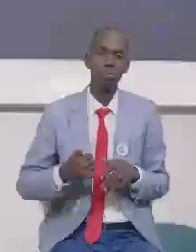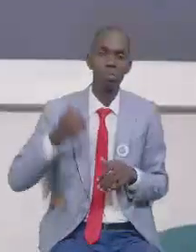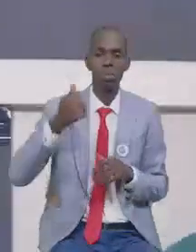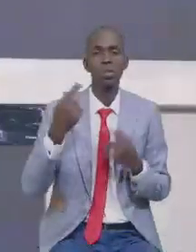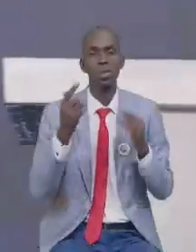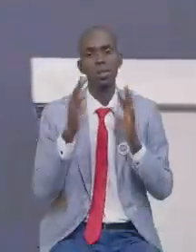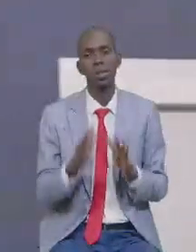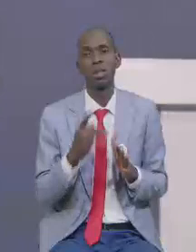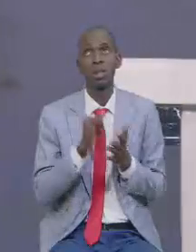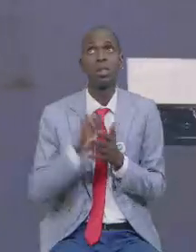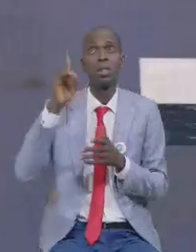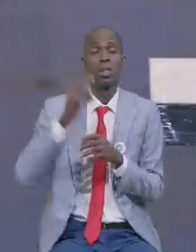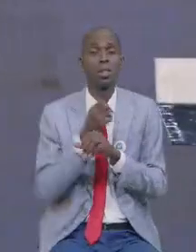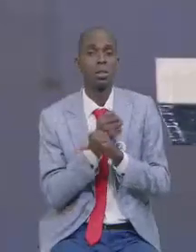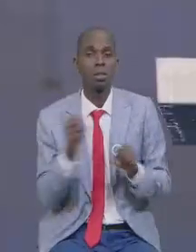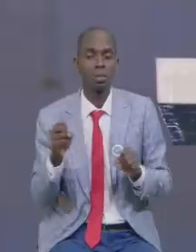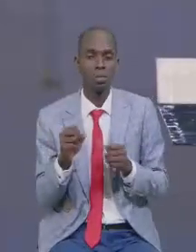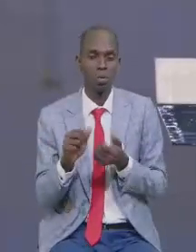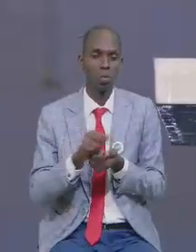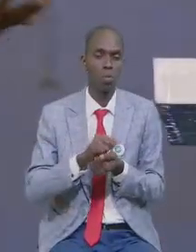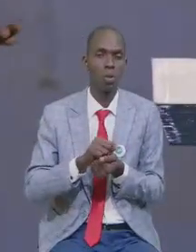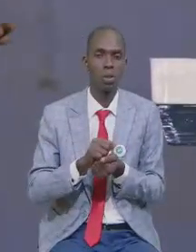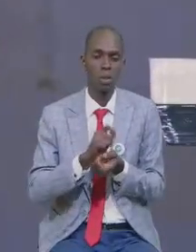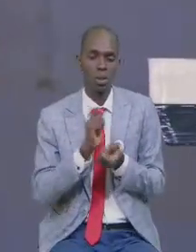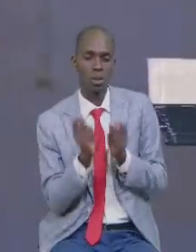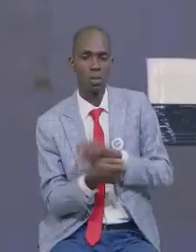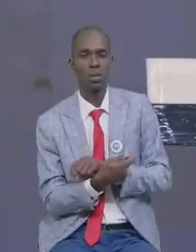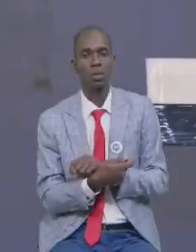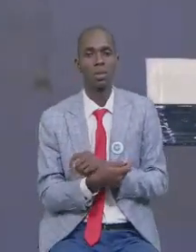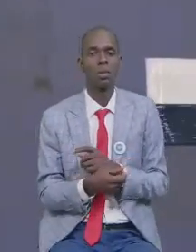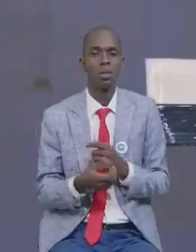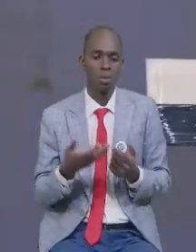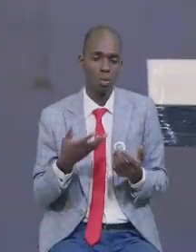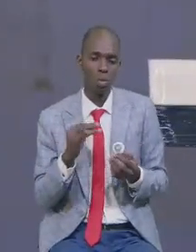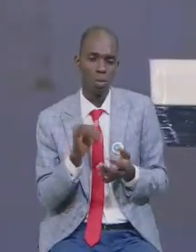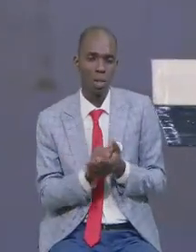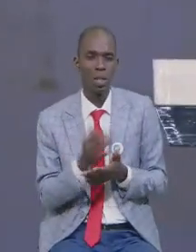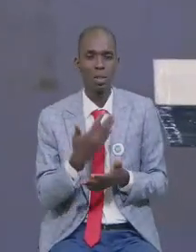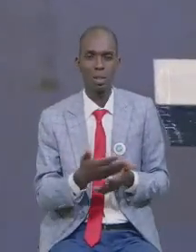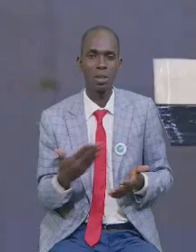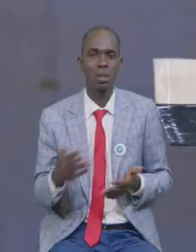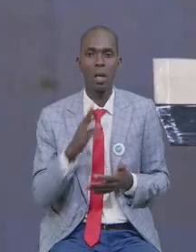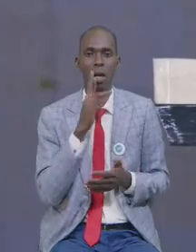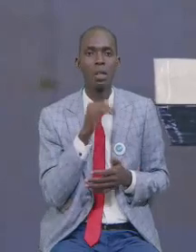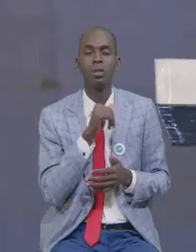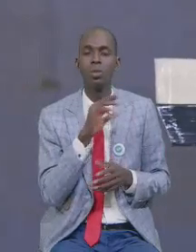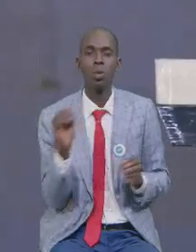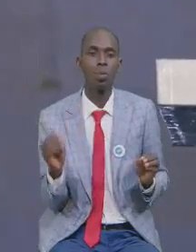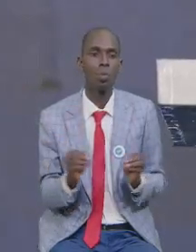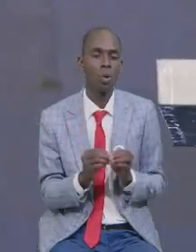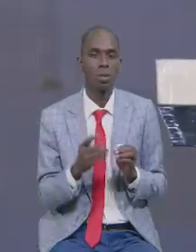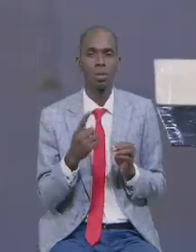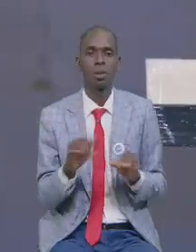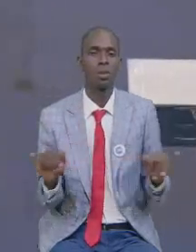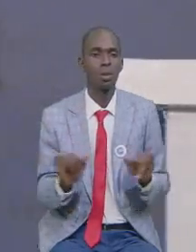washed, he transformed, he changed, so that things are not the same